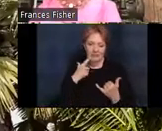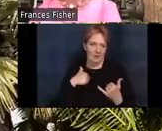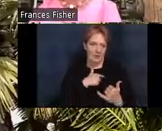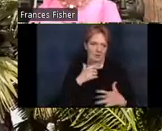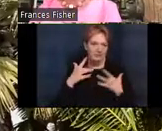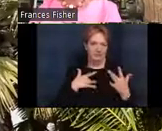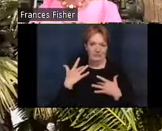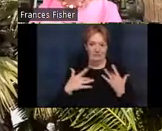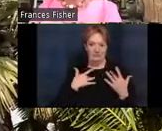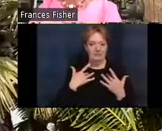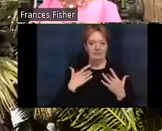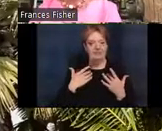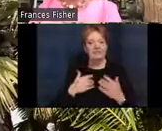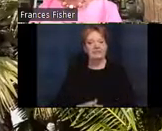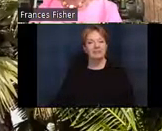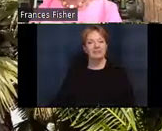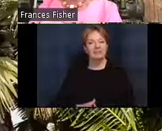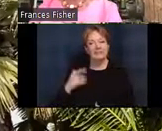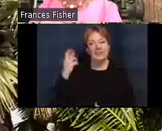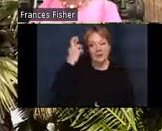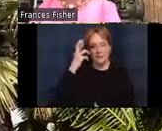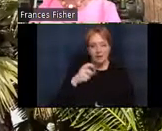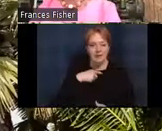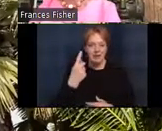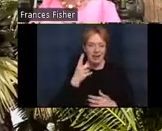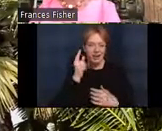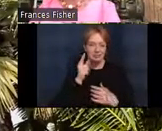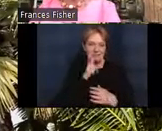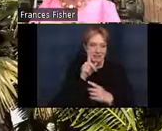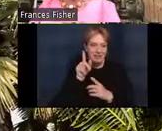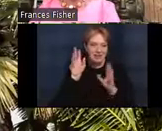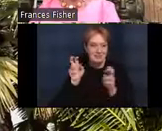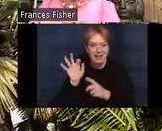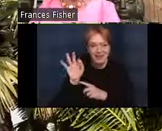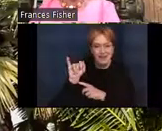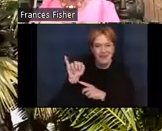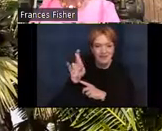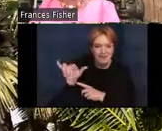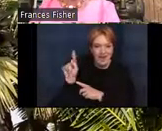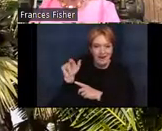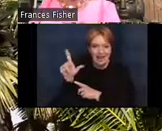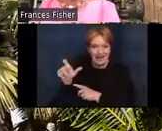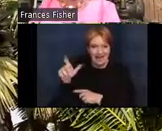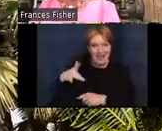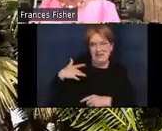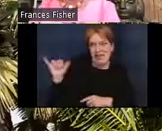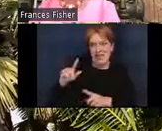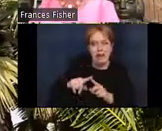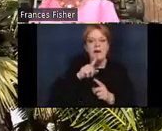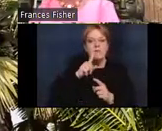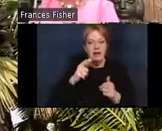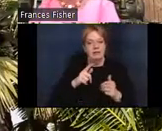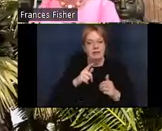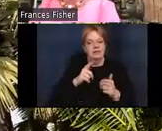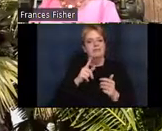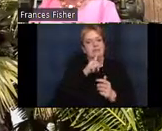because we get to tell the fairy tale story that is actually the real life legacy and love letter to this